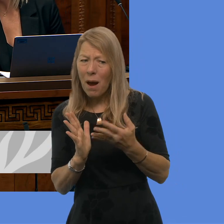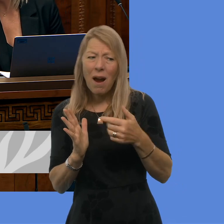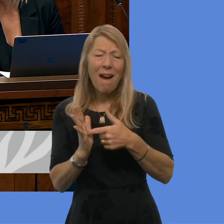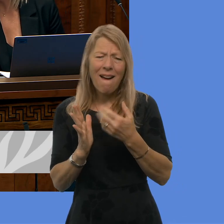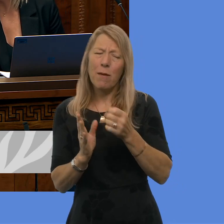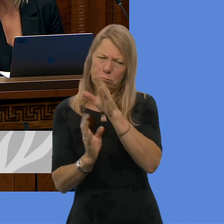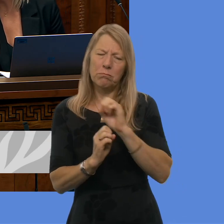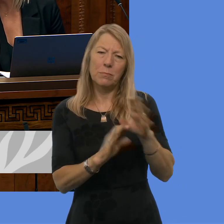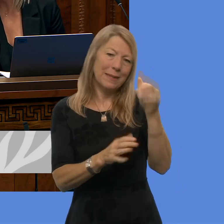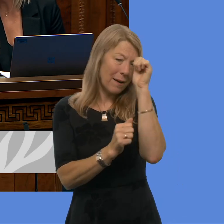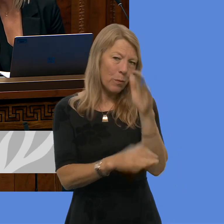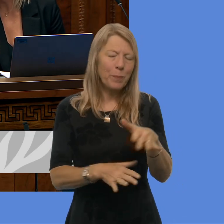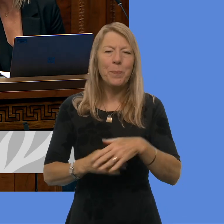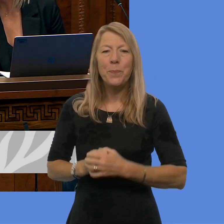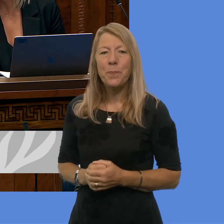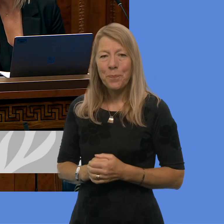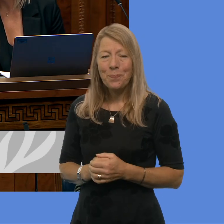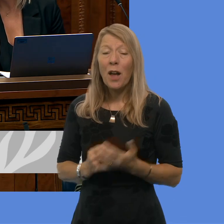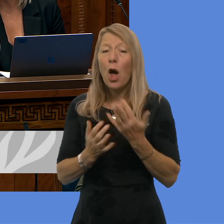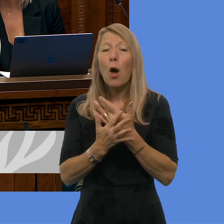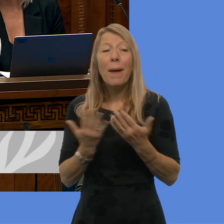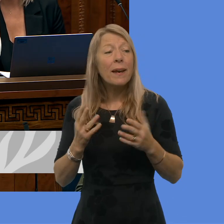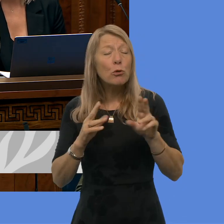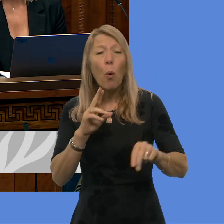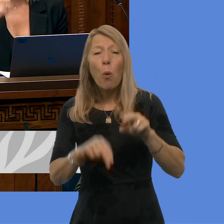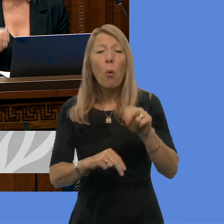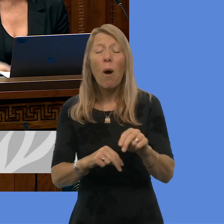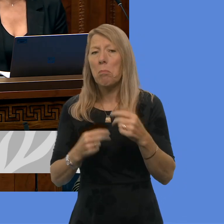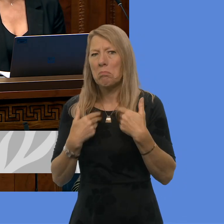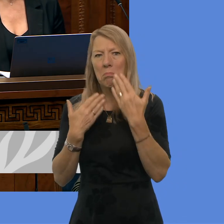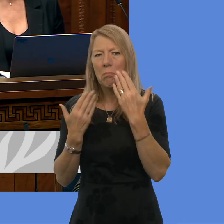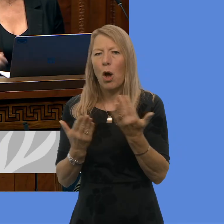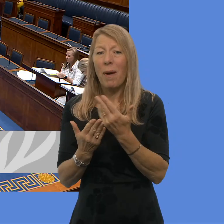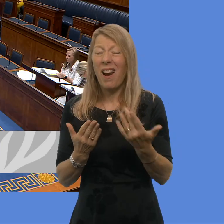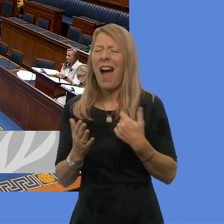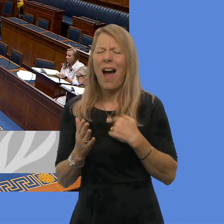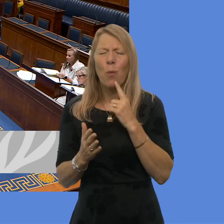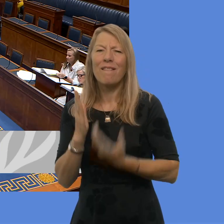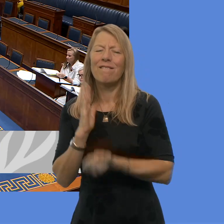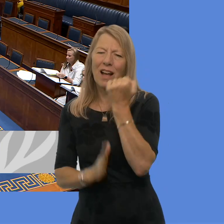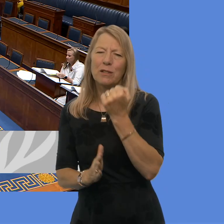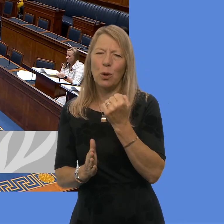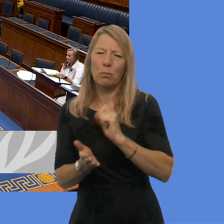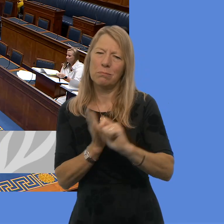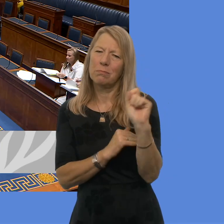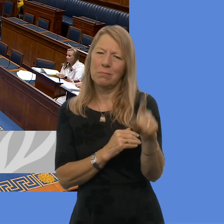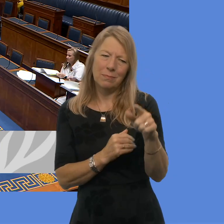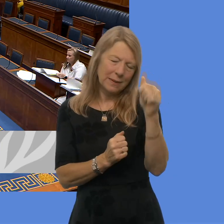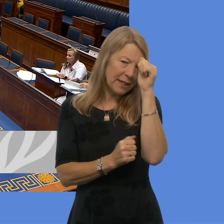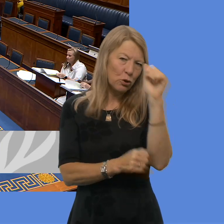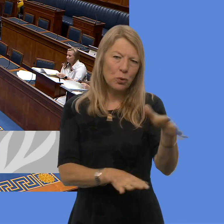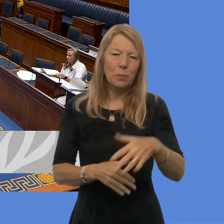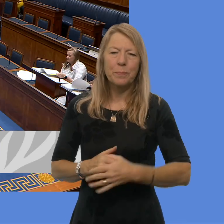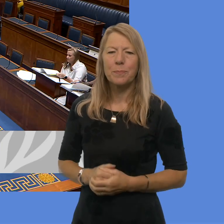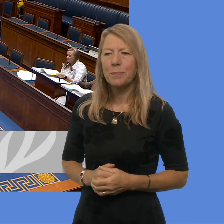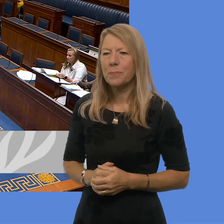terms of the actual number that's been declined, I don't have that, but I'm very happy to make sure you get that in writing. Thank you. I call Linda Dillon for supplementary.